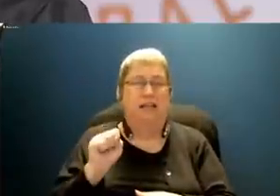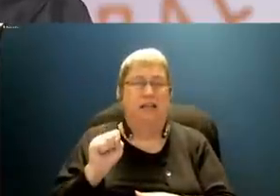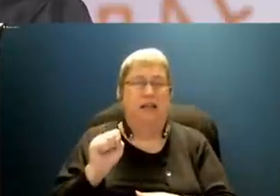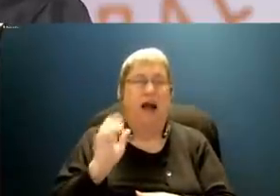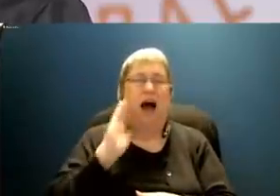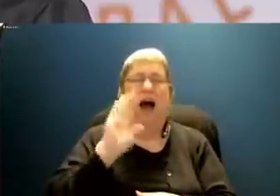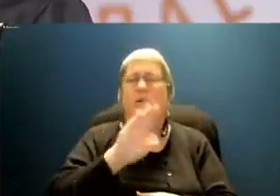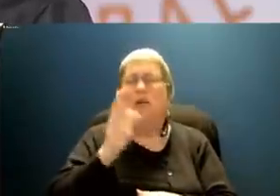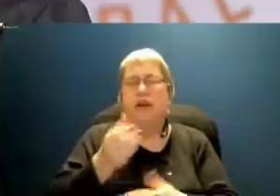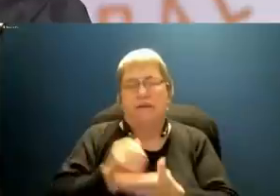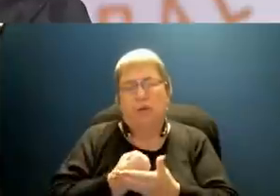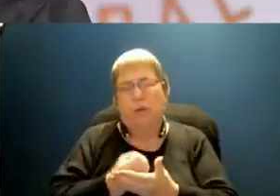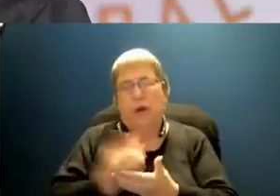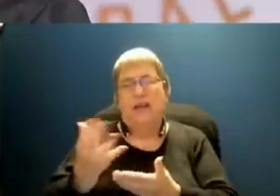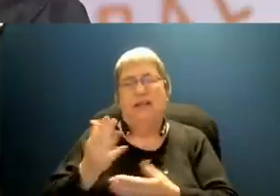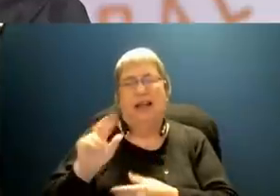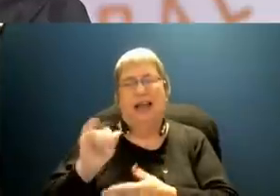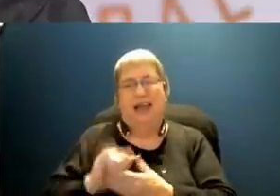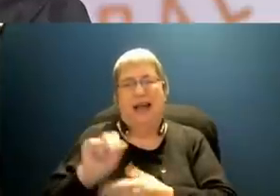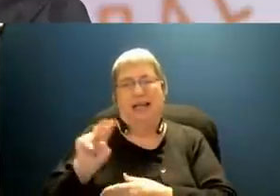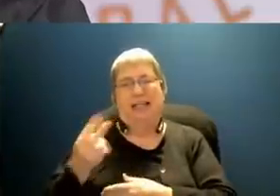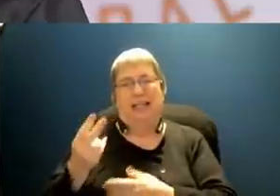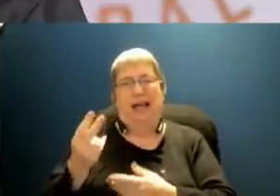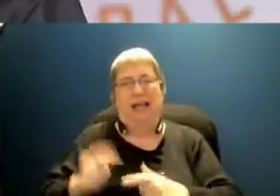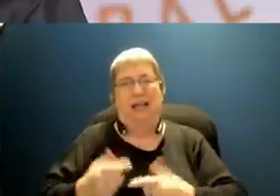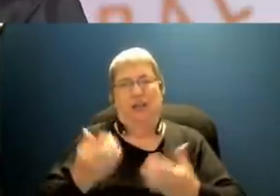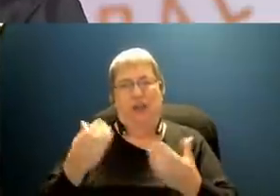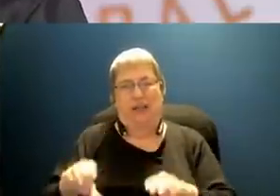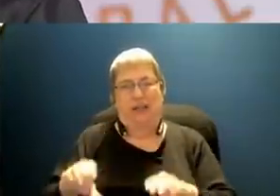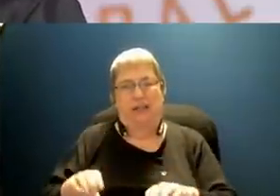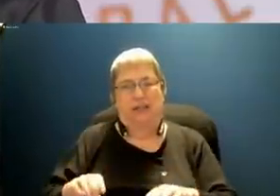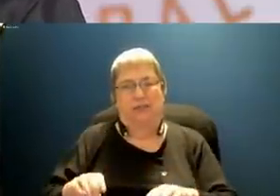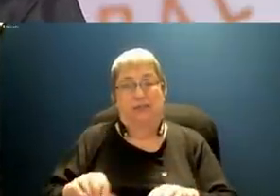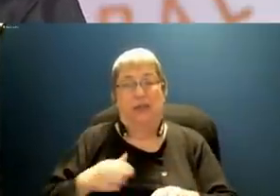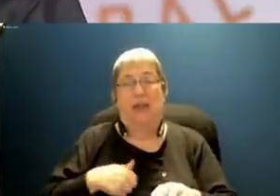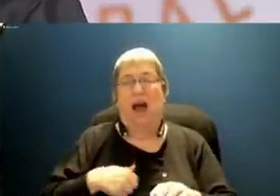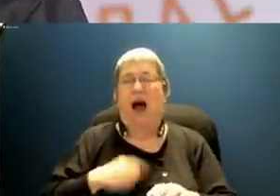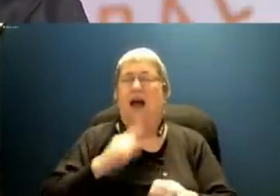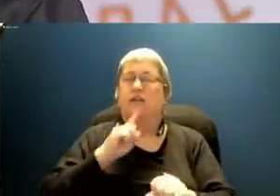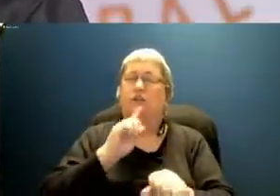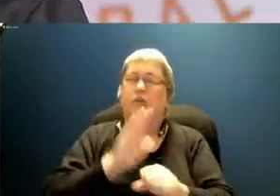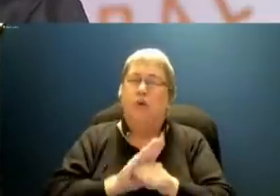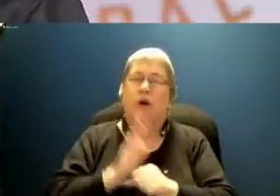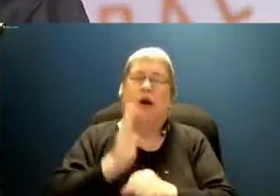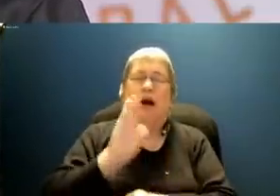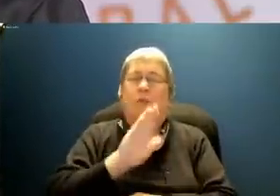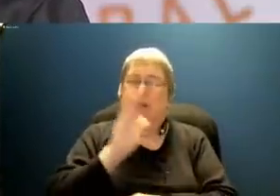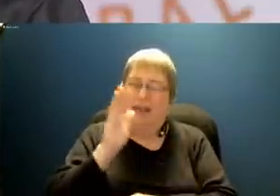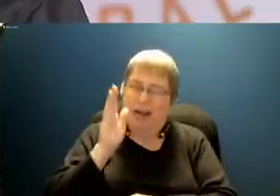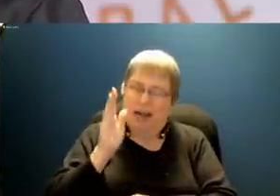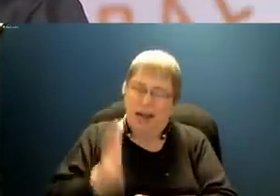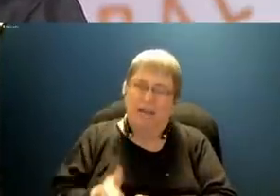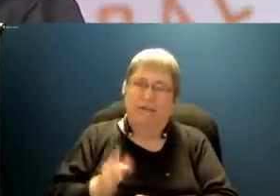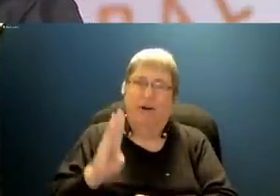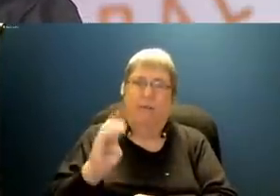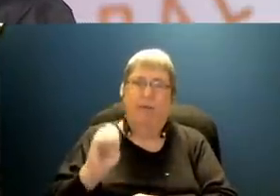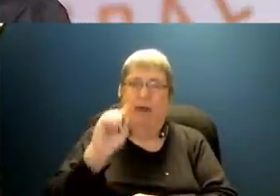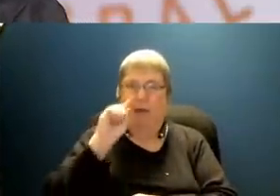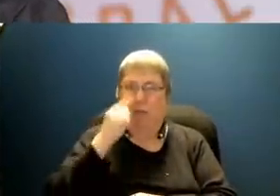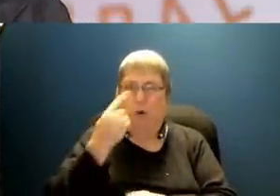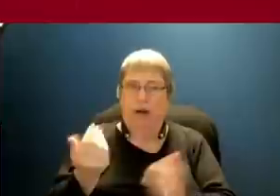that second life that I was just given. I swore I would never be boring